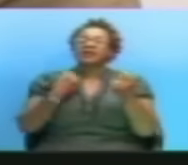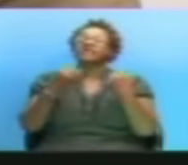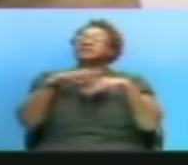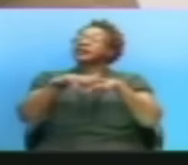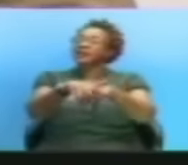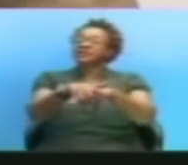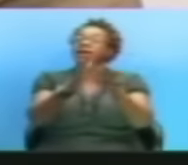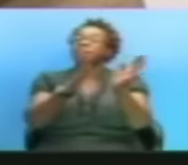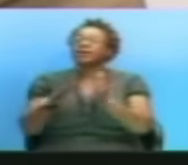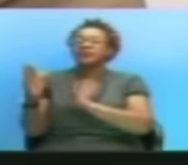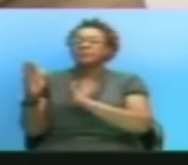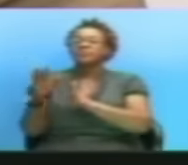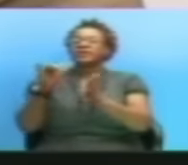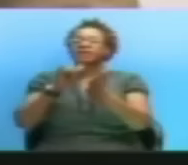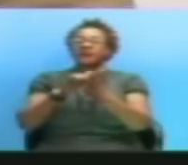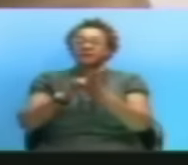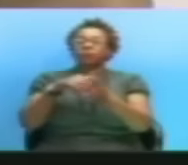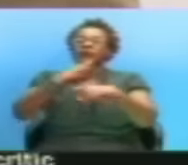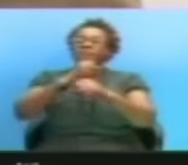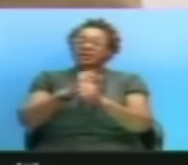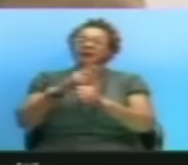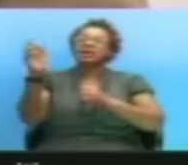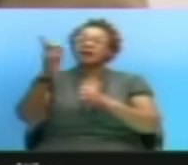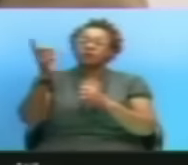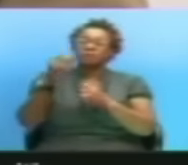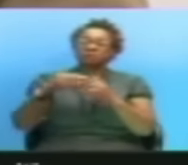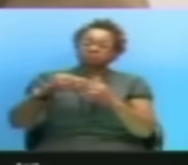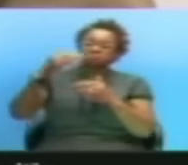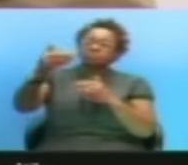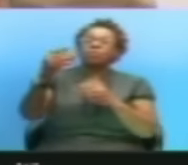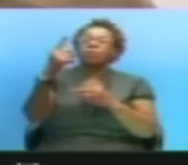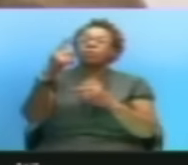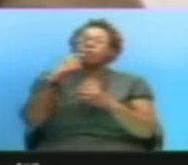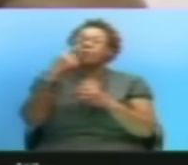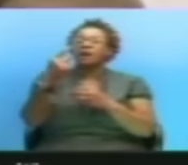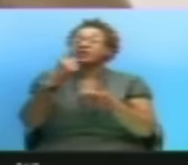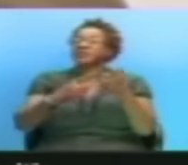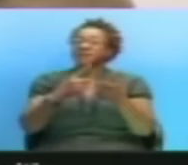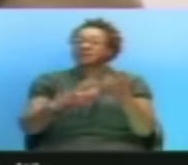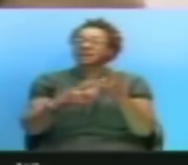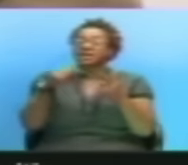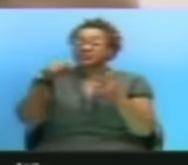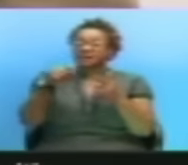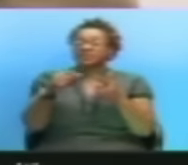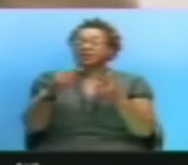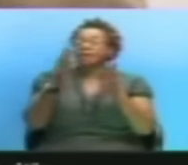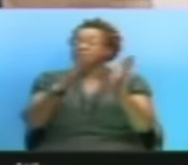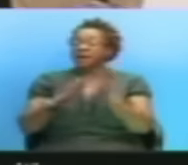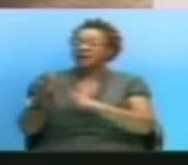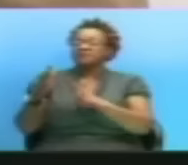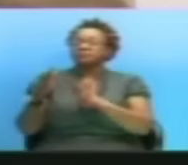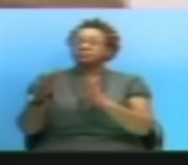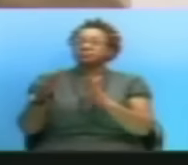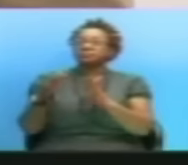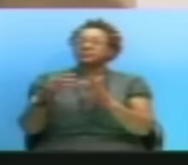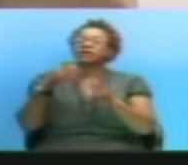plan that will move this city to the next 100 years. In this master plan, it stipulates where